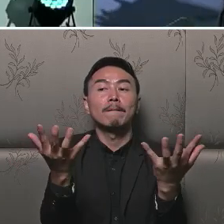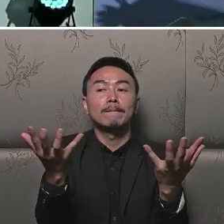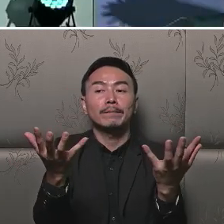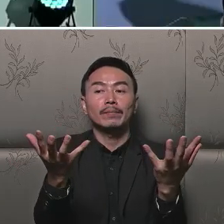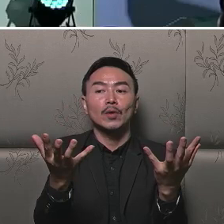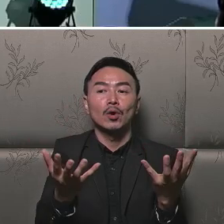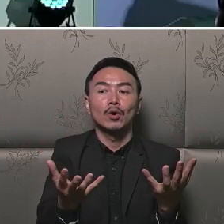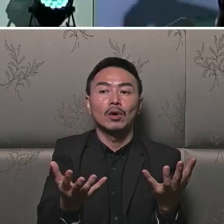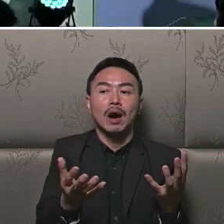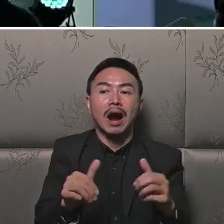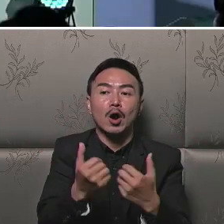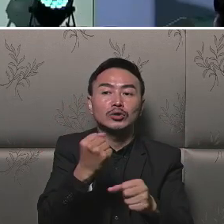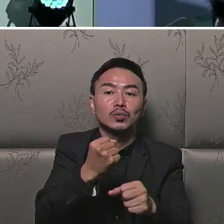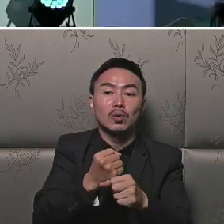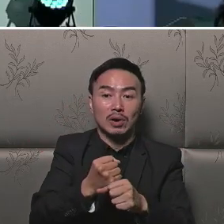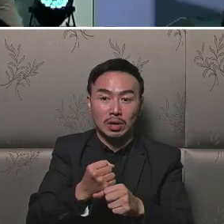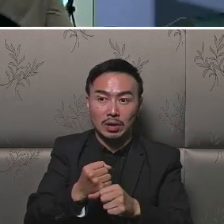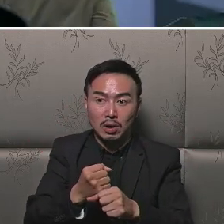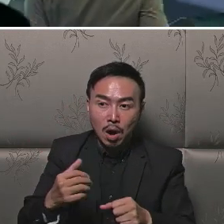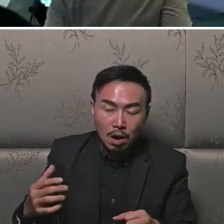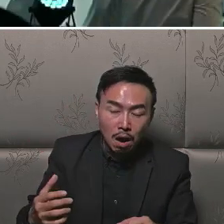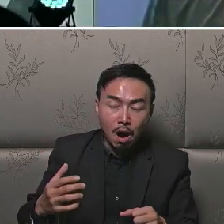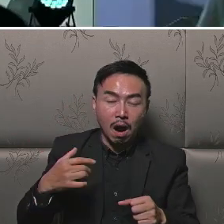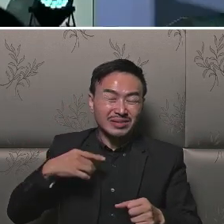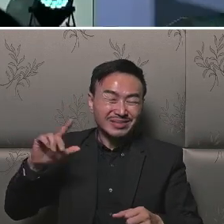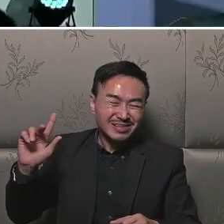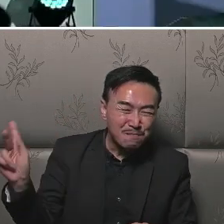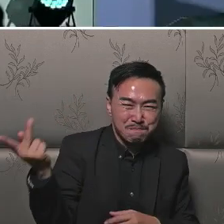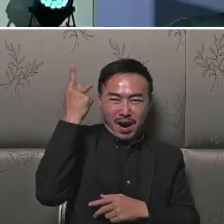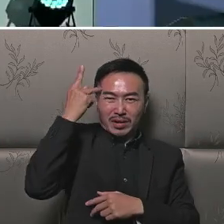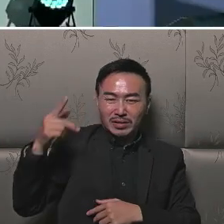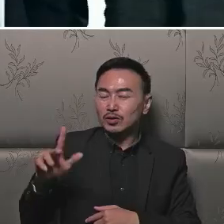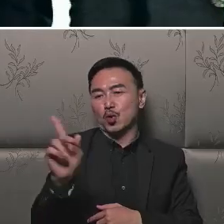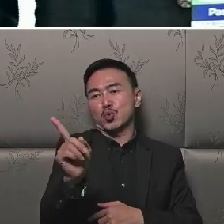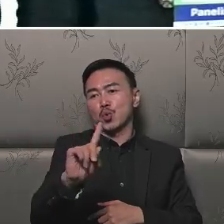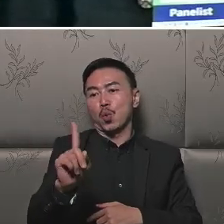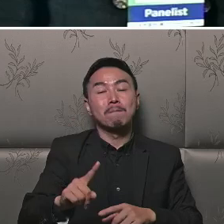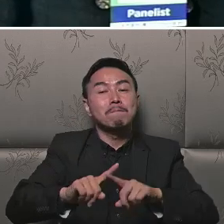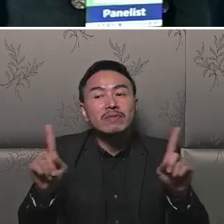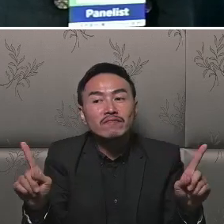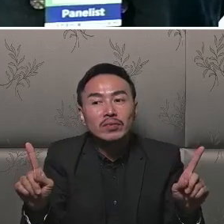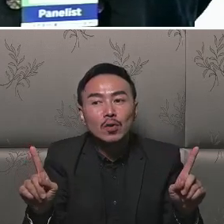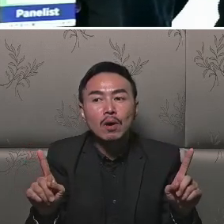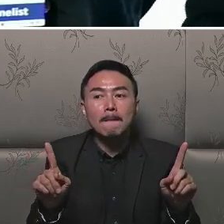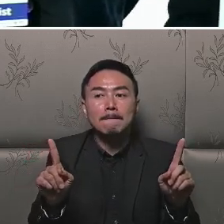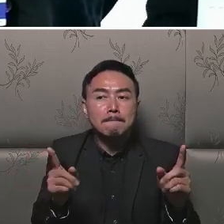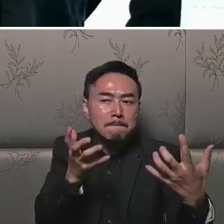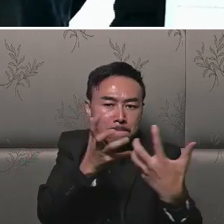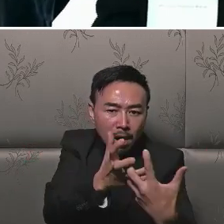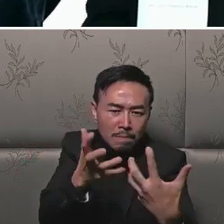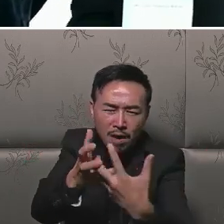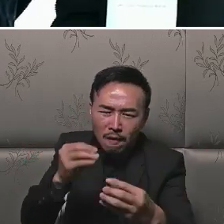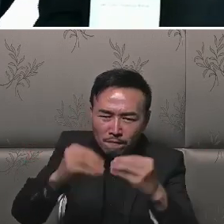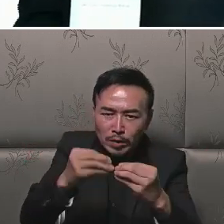And of course, there's no one solution, absolute solution for every issues that we have. But we are getting there,